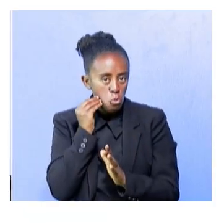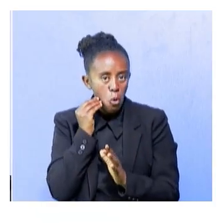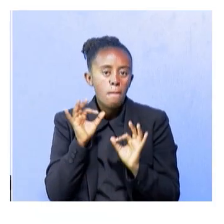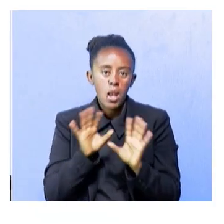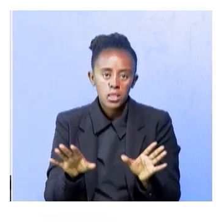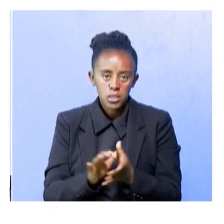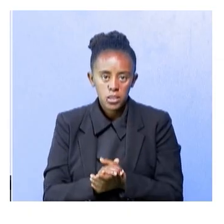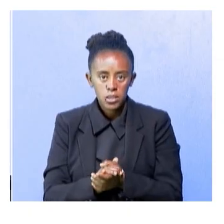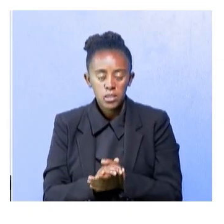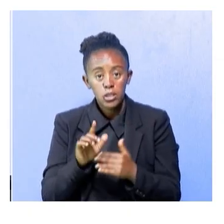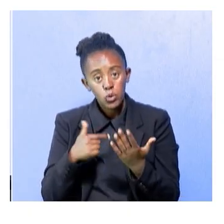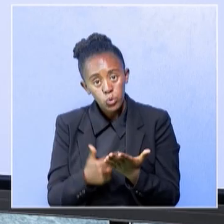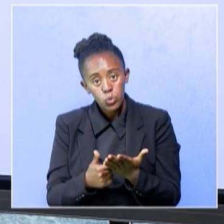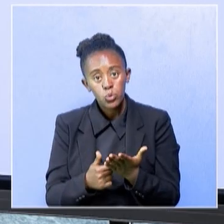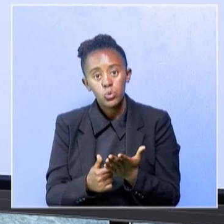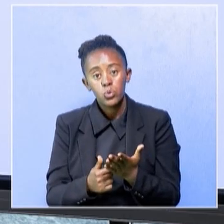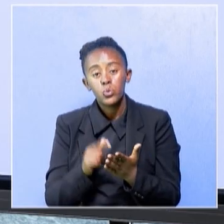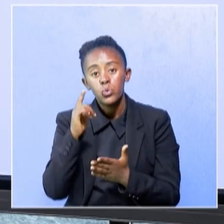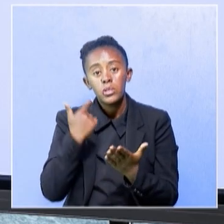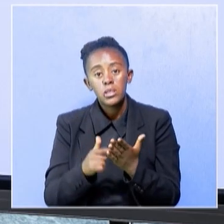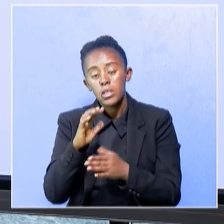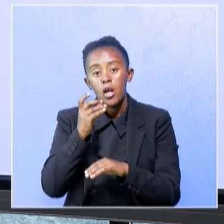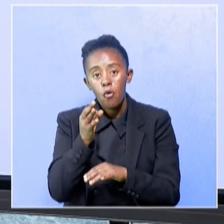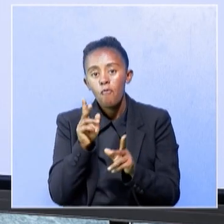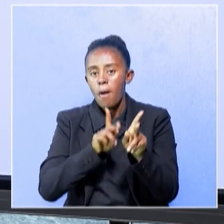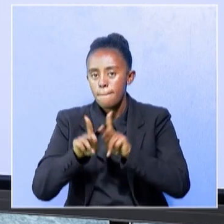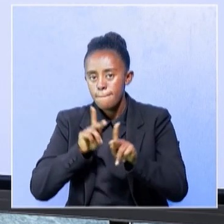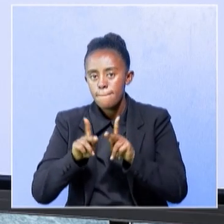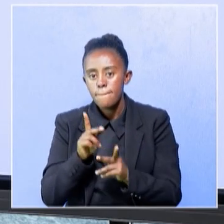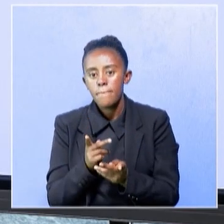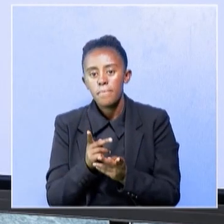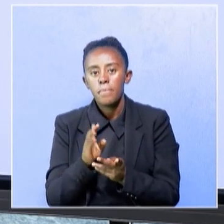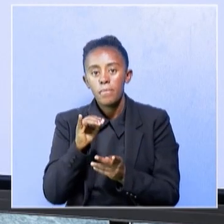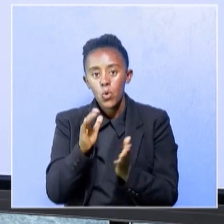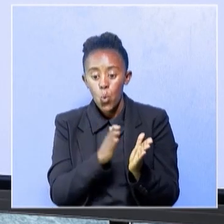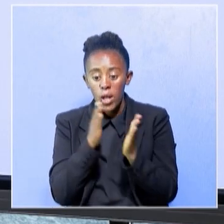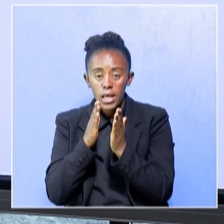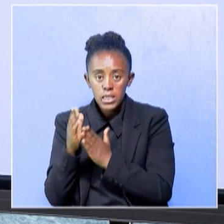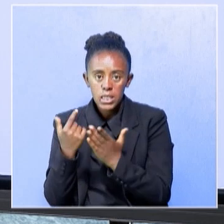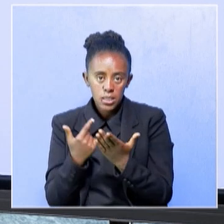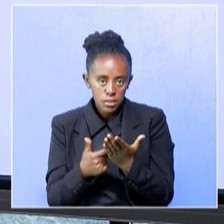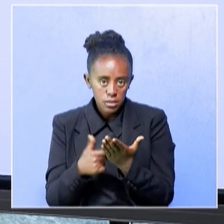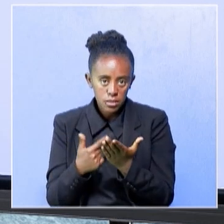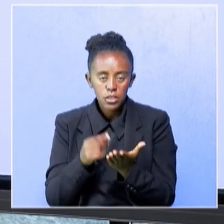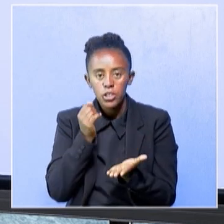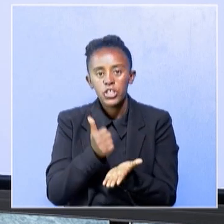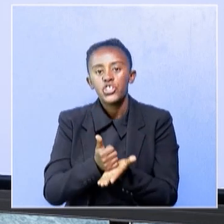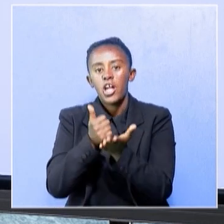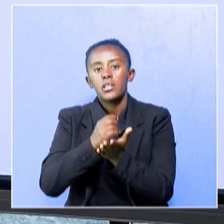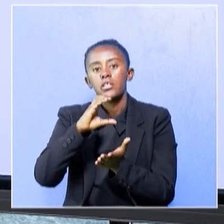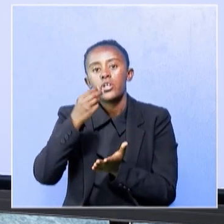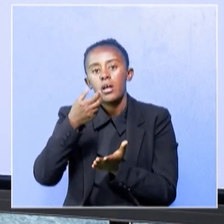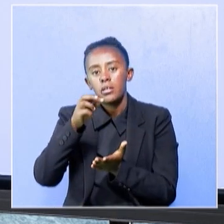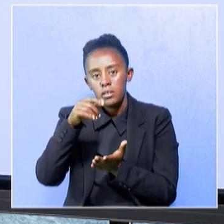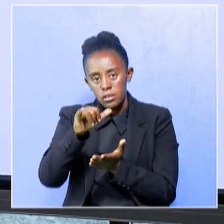homeless. So in what way do we help these kind of people? By organizing such kind of charity team, right? That's